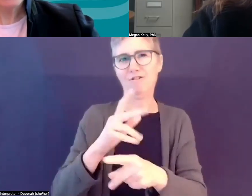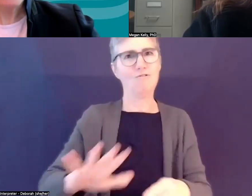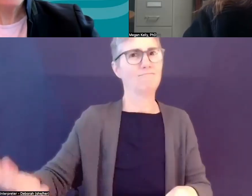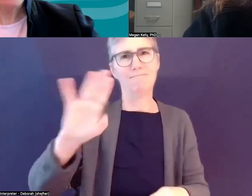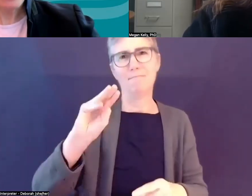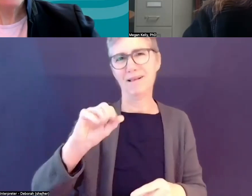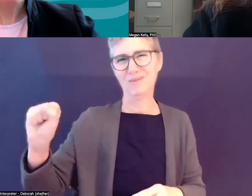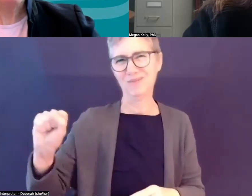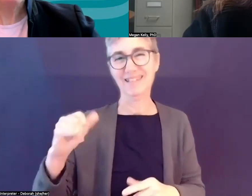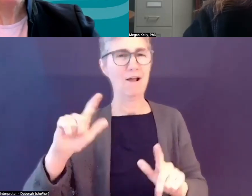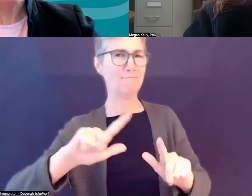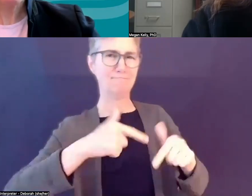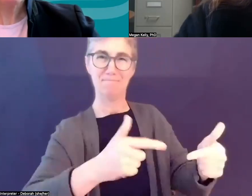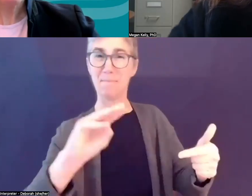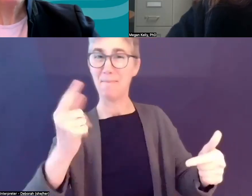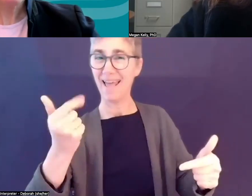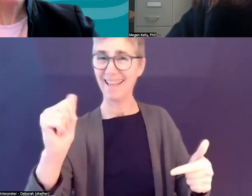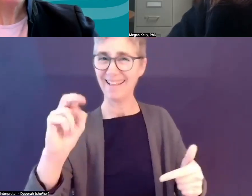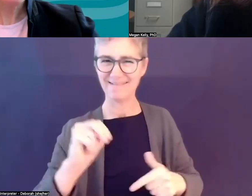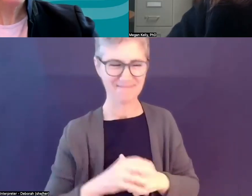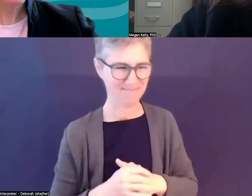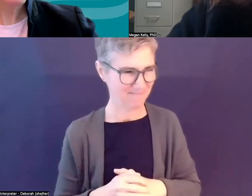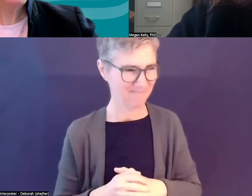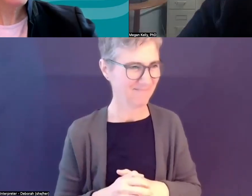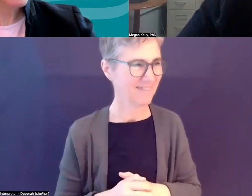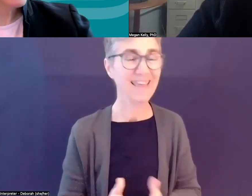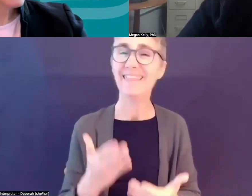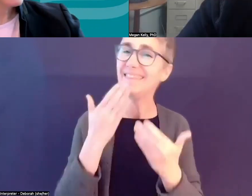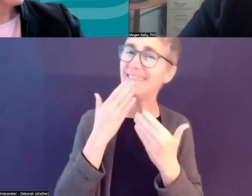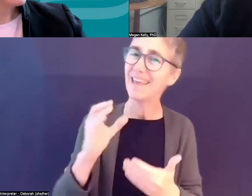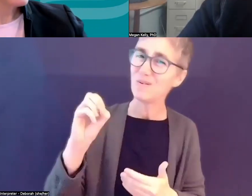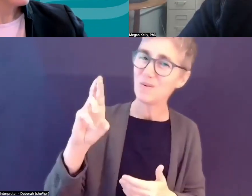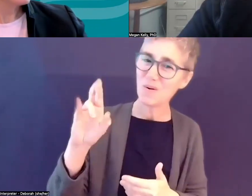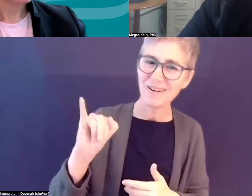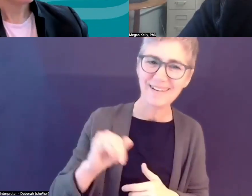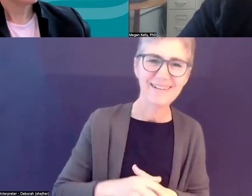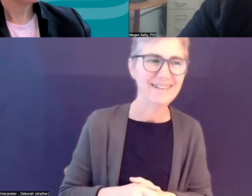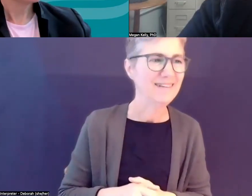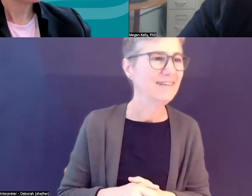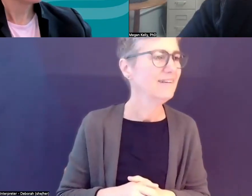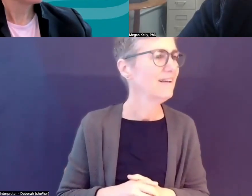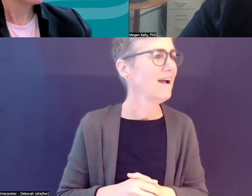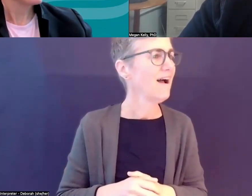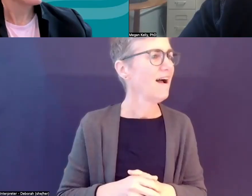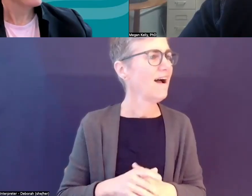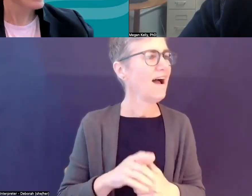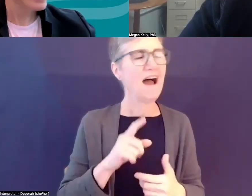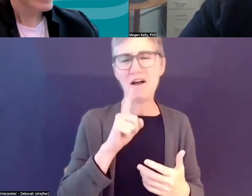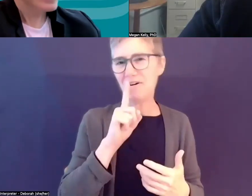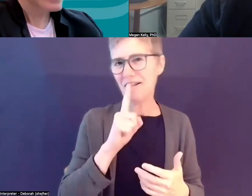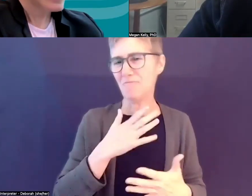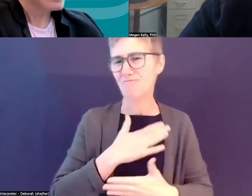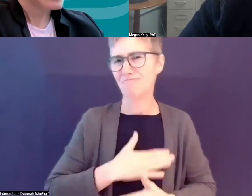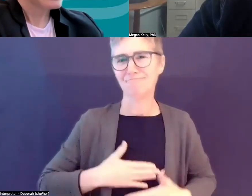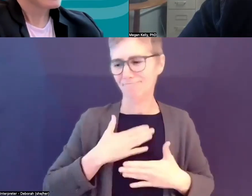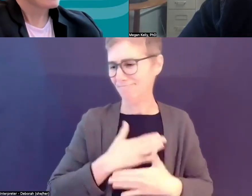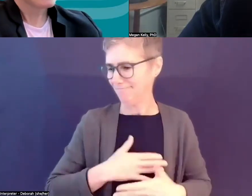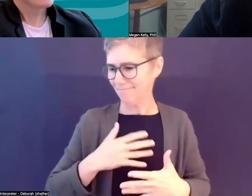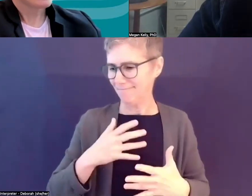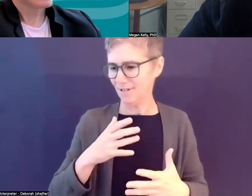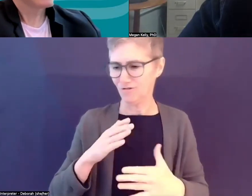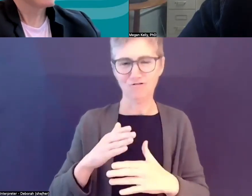I'll turn it to you, Megan. Thanks, Khoury. It's a pleasure to provide some thoughts as we wrap up